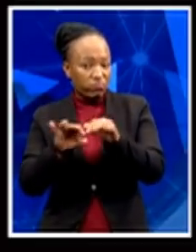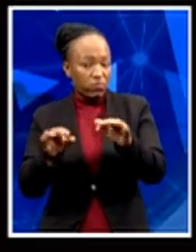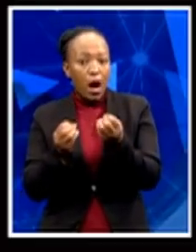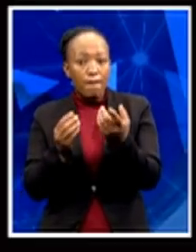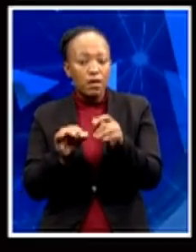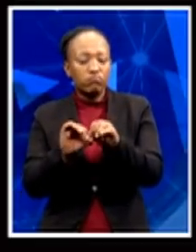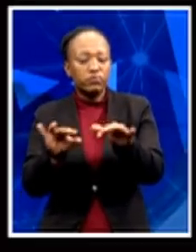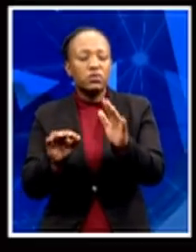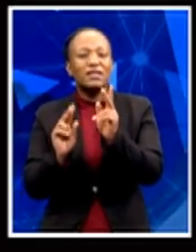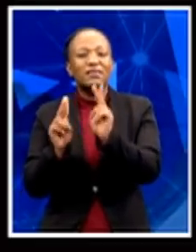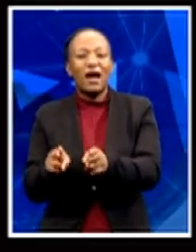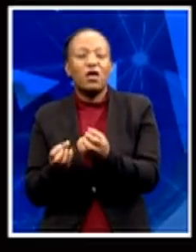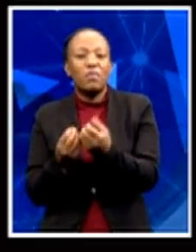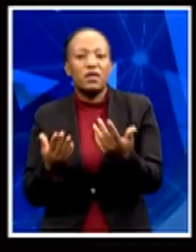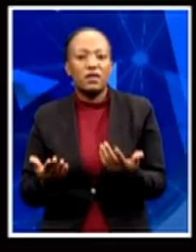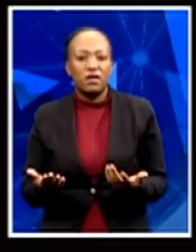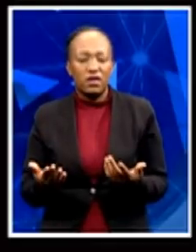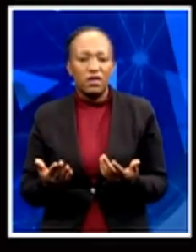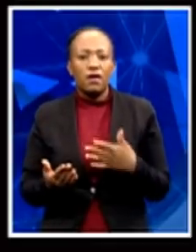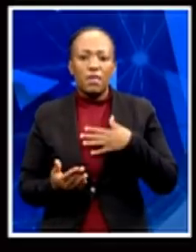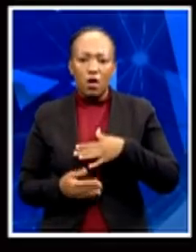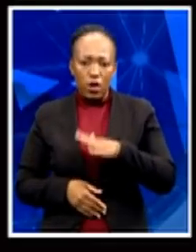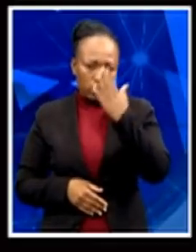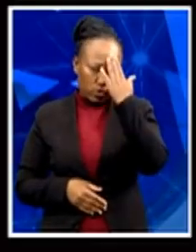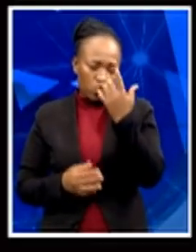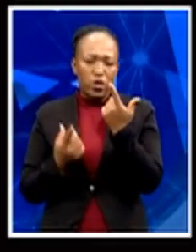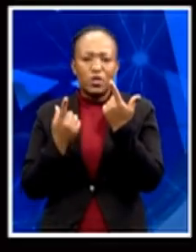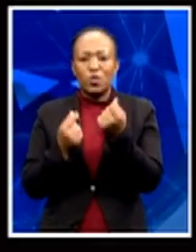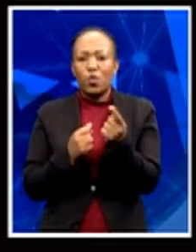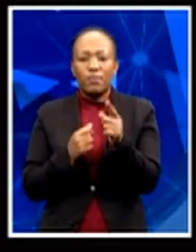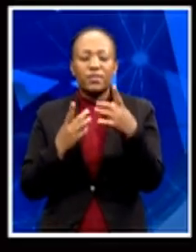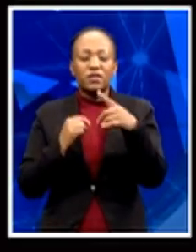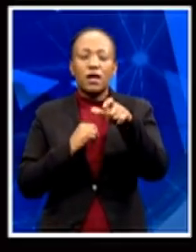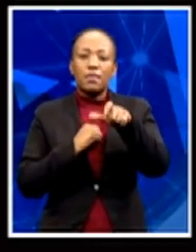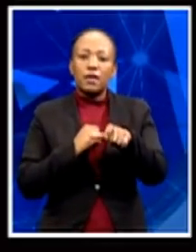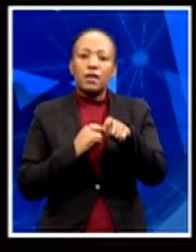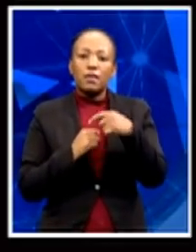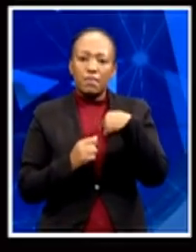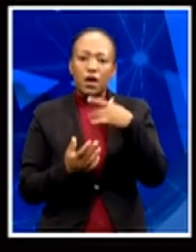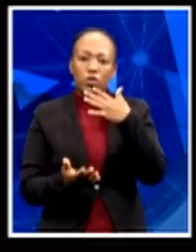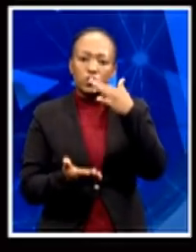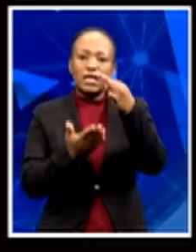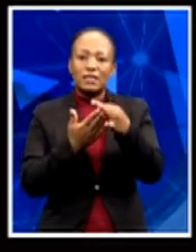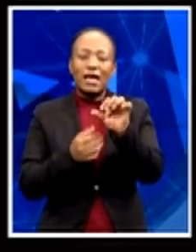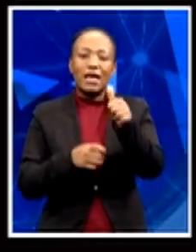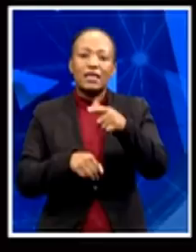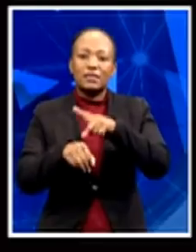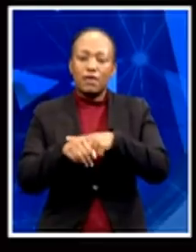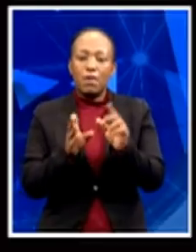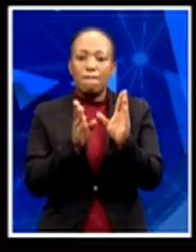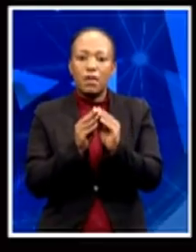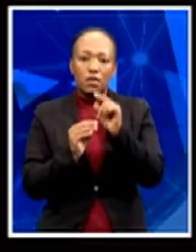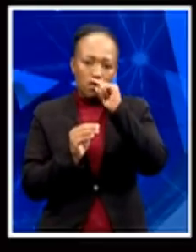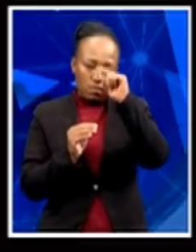to know, what are we doing there? And Chairperson, I want to suggest that the next time we have a meeting with the portfolio committee, with the department, that